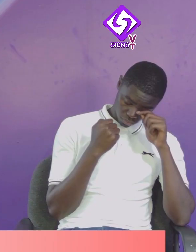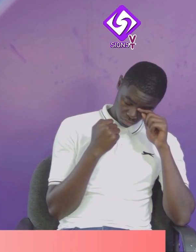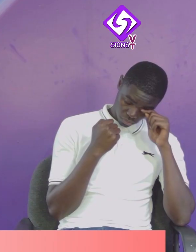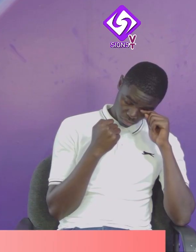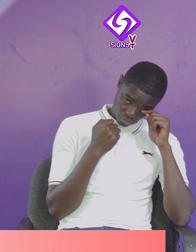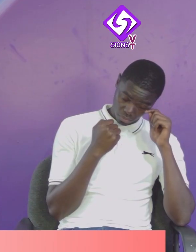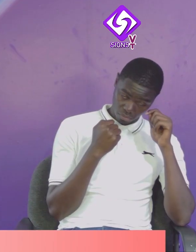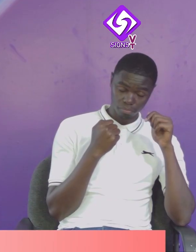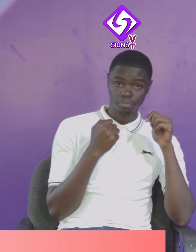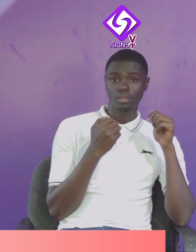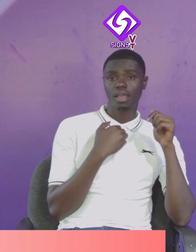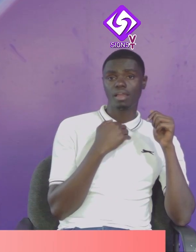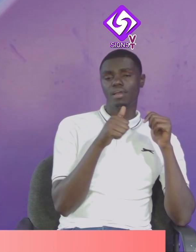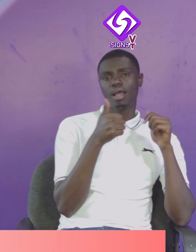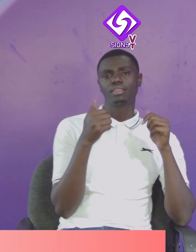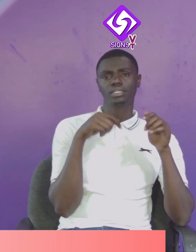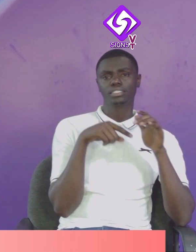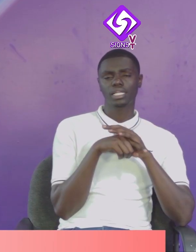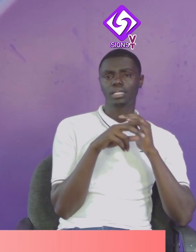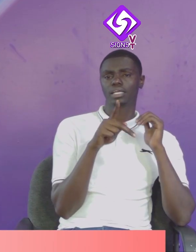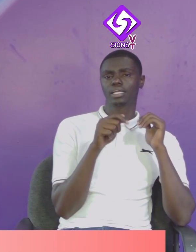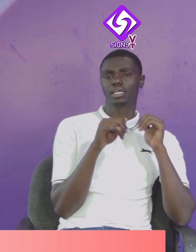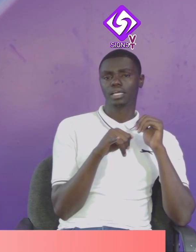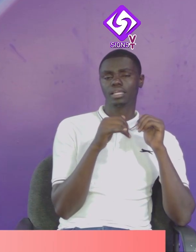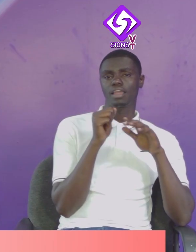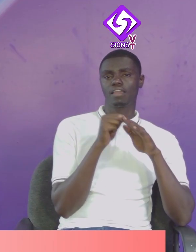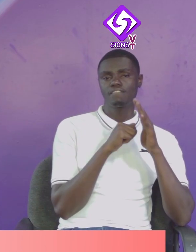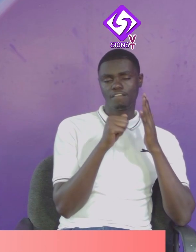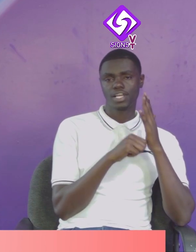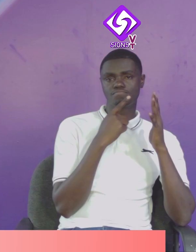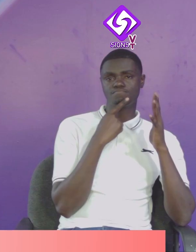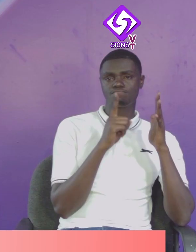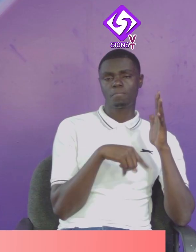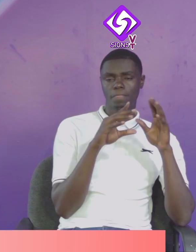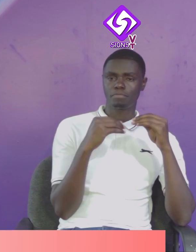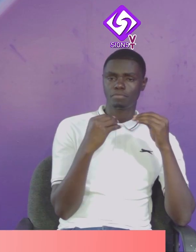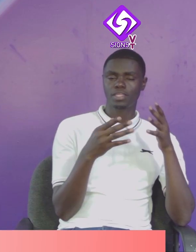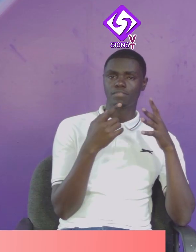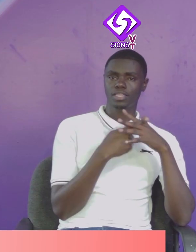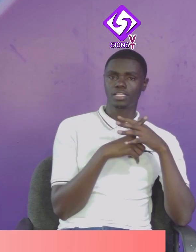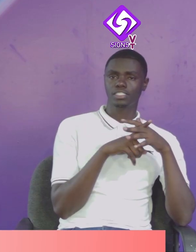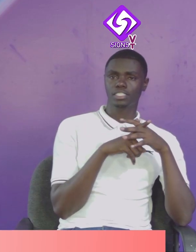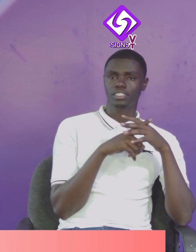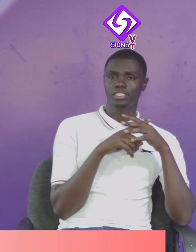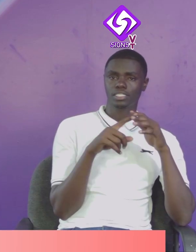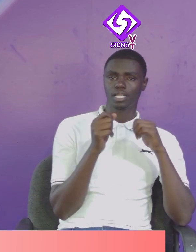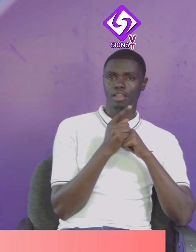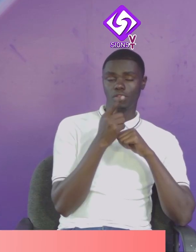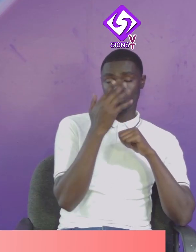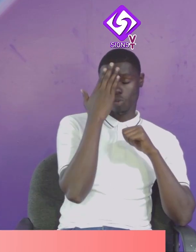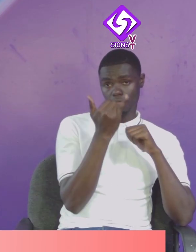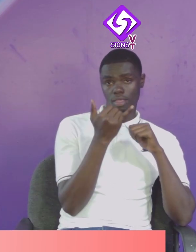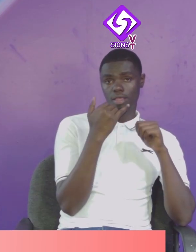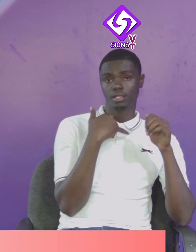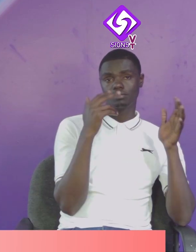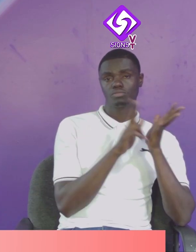despite the comeback of other strikers like Kai Havertz and others, I will say he should be given the starting option. Starting 11, right? Because he has